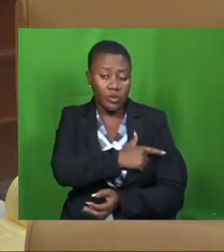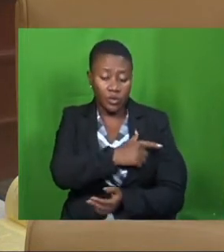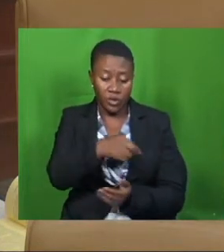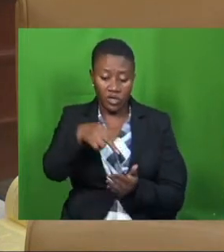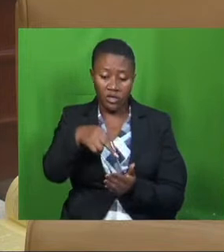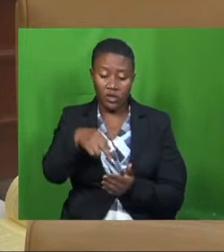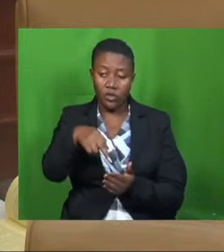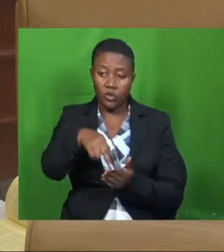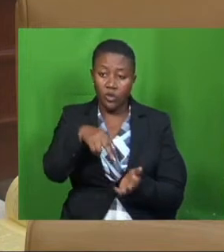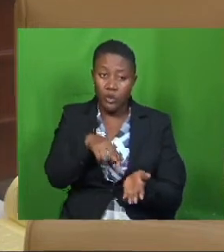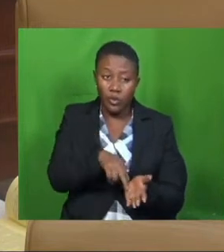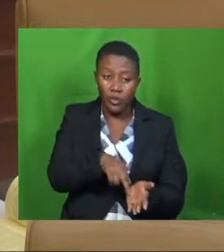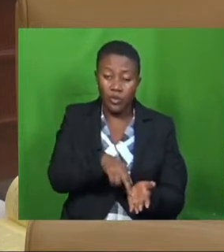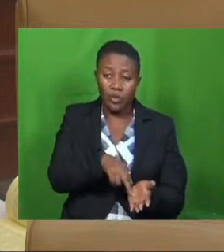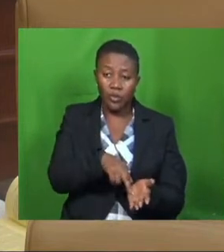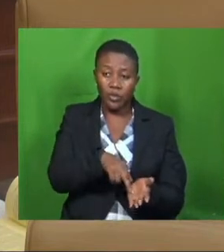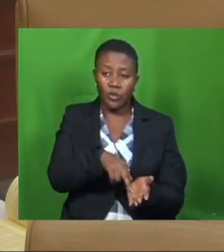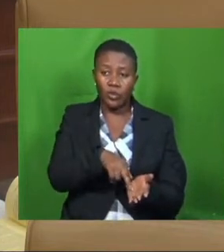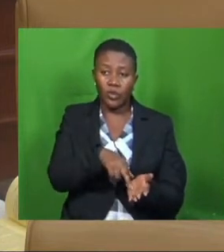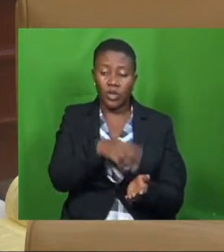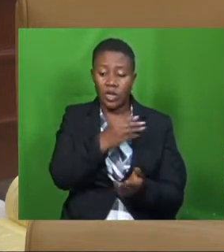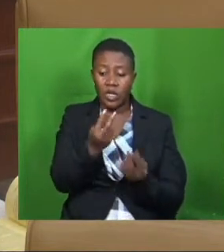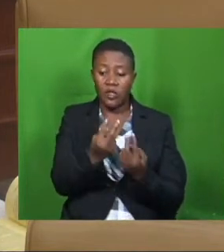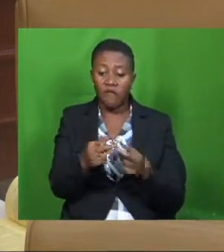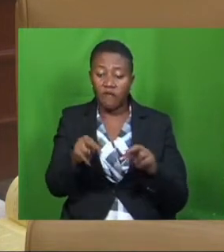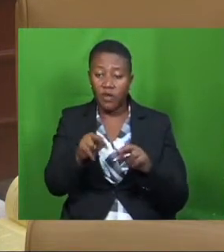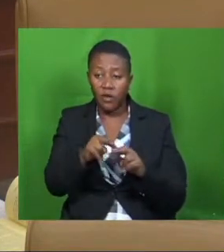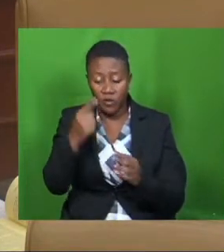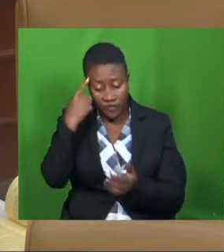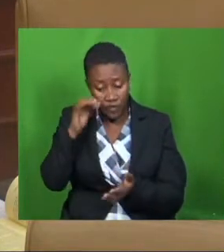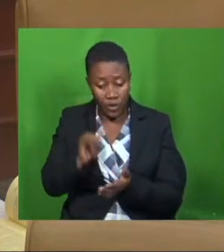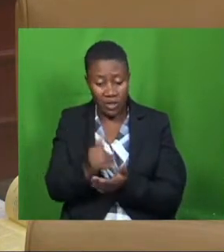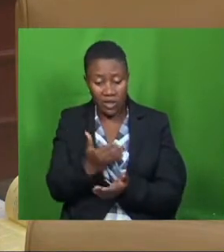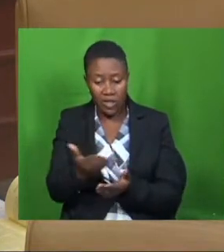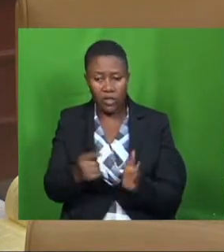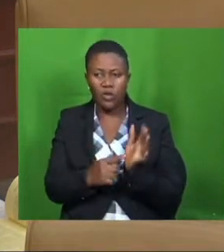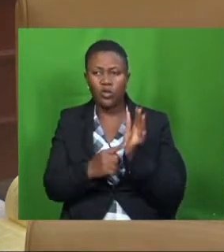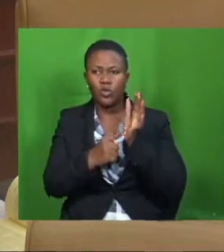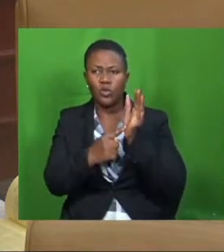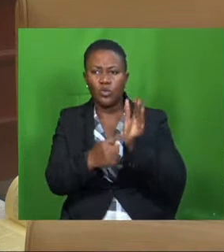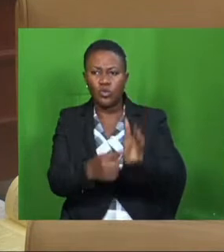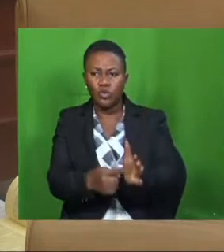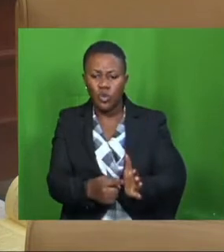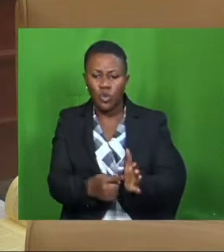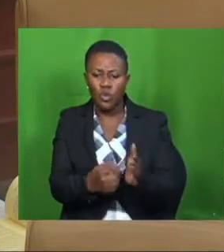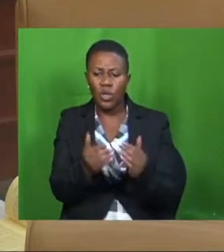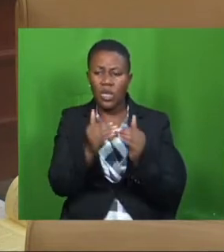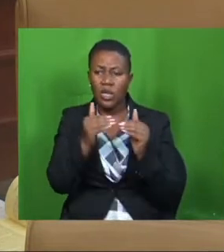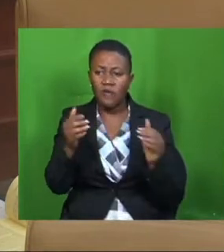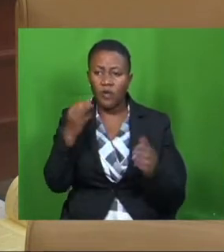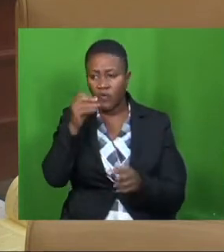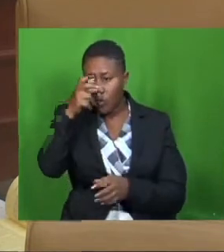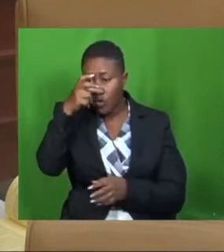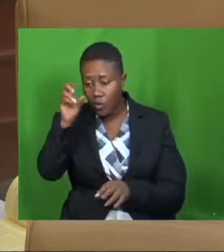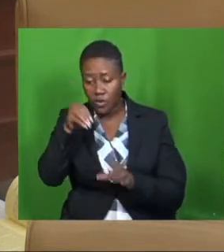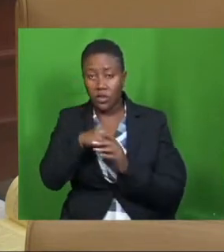goods using wrong method of procurement in contravention of Public Procurement